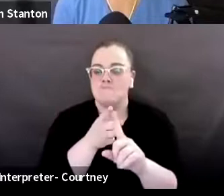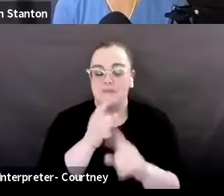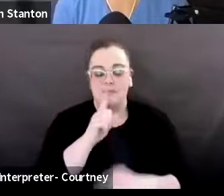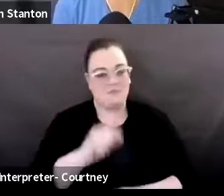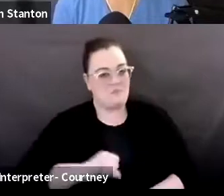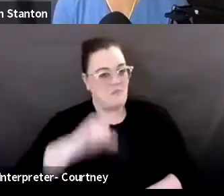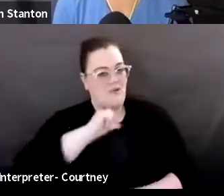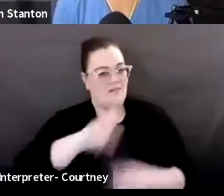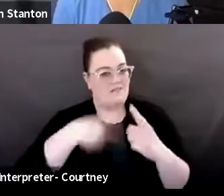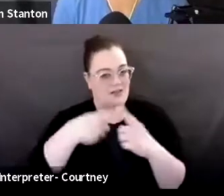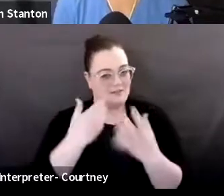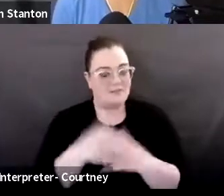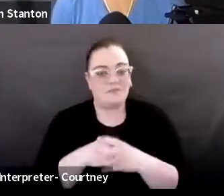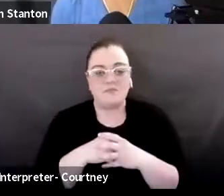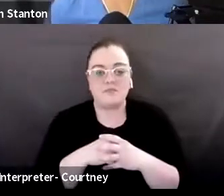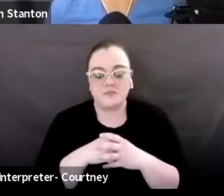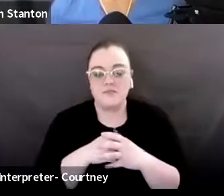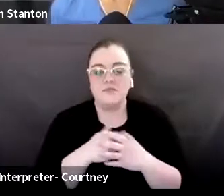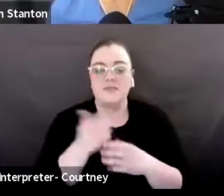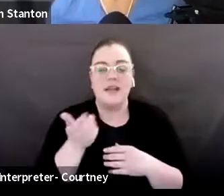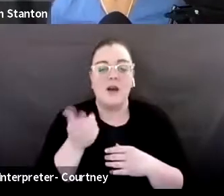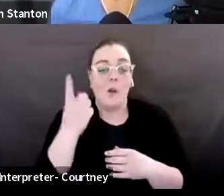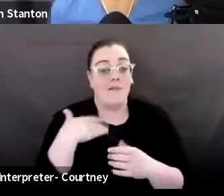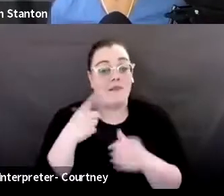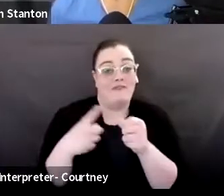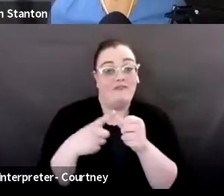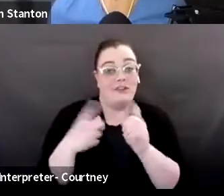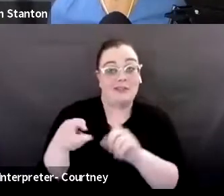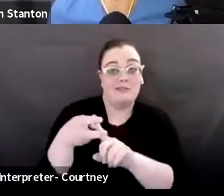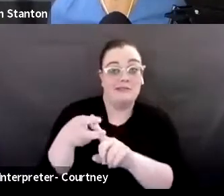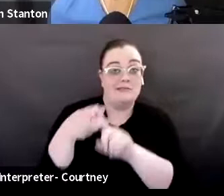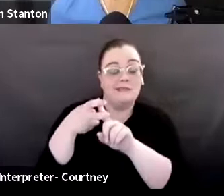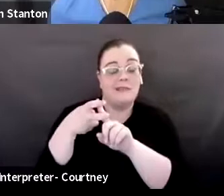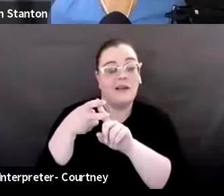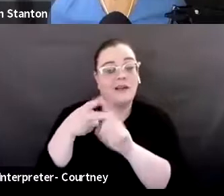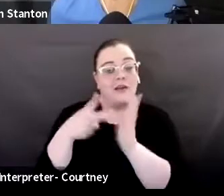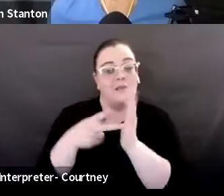of was one of the first things I cast, which was a